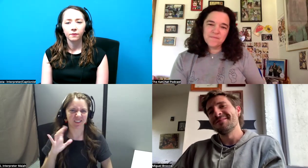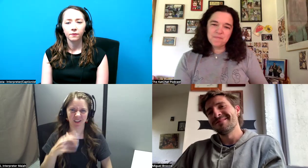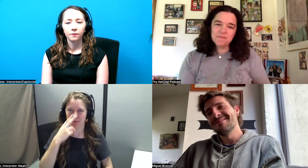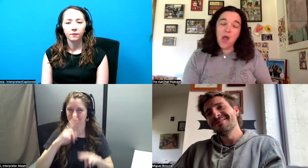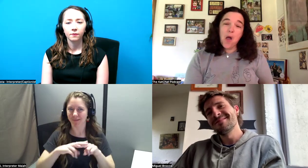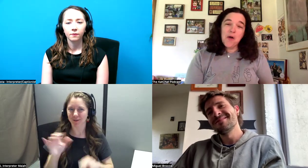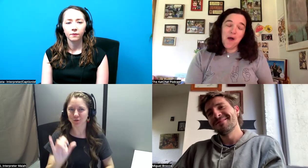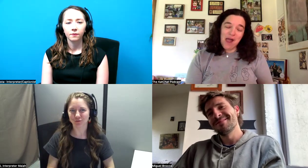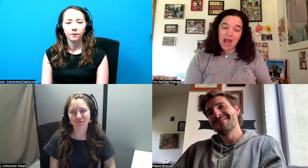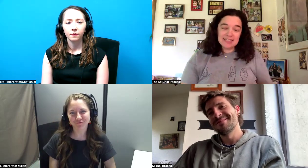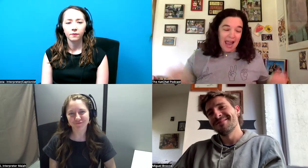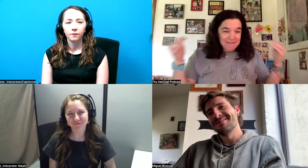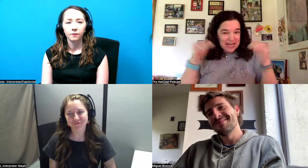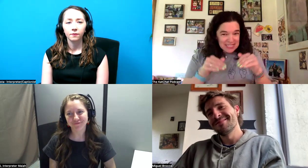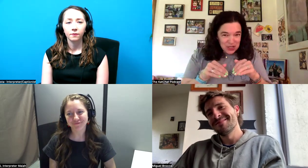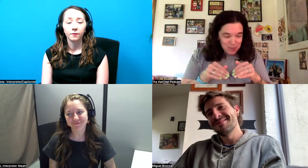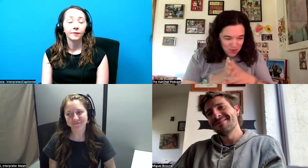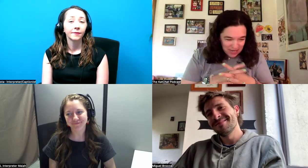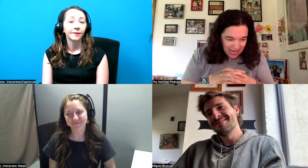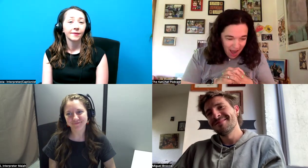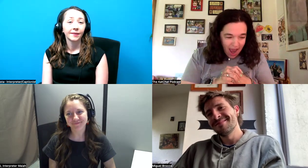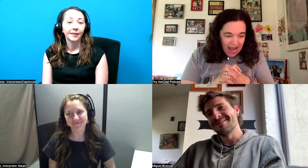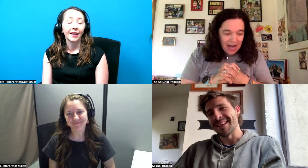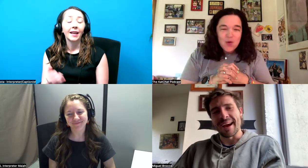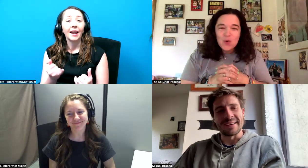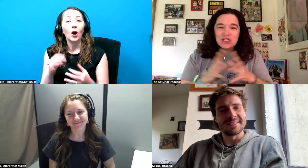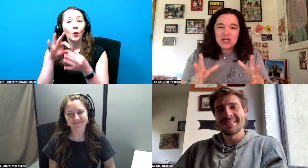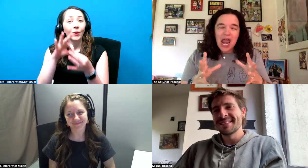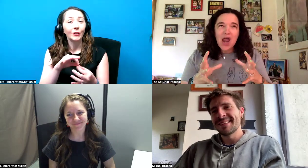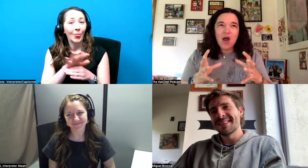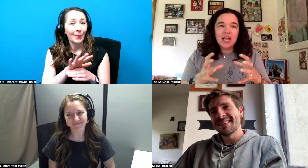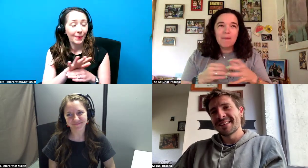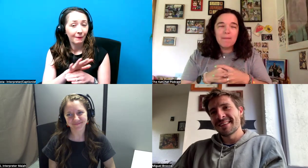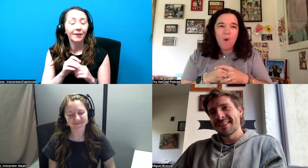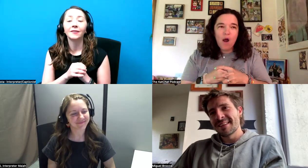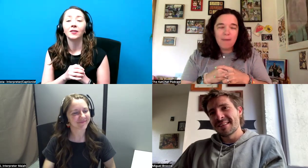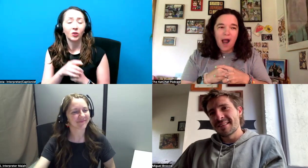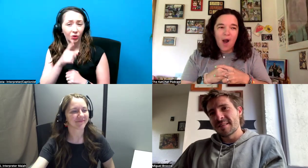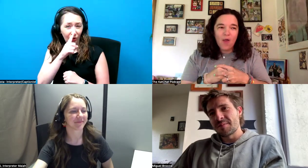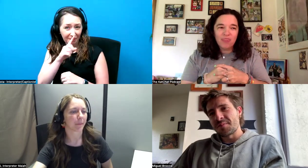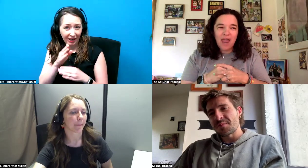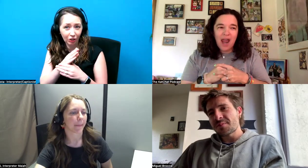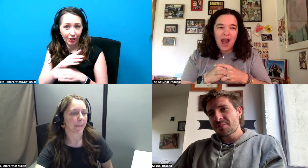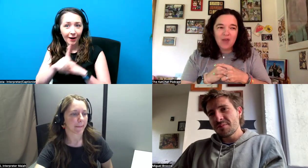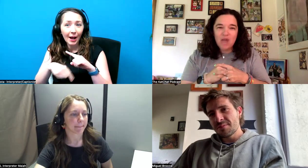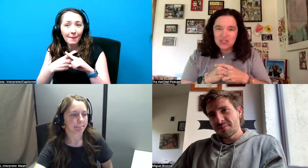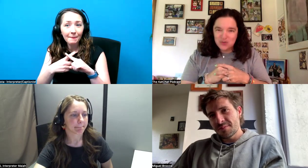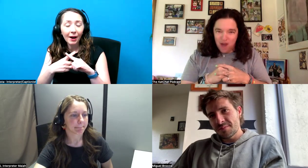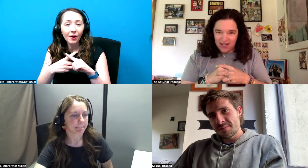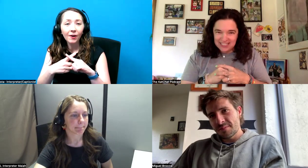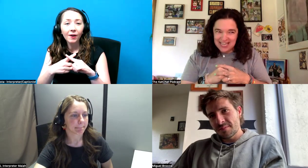well. All right, diving into the movie. Can Yeah, you share a little bit more about